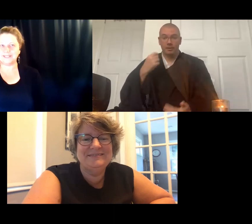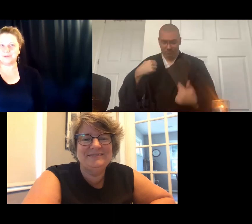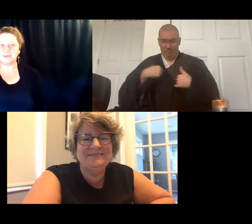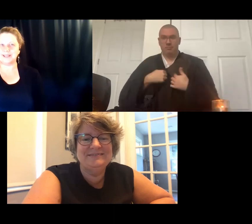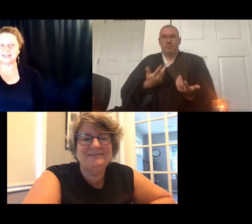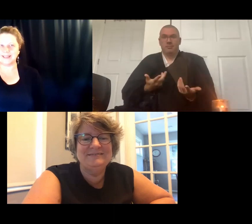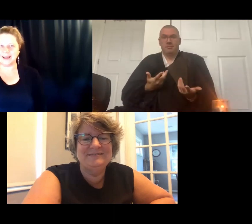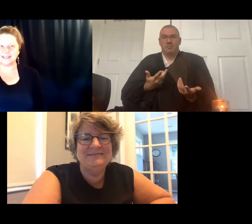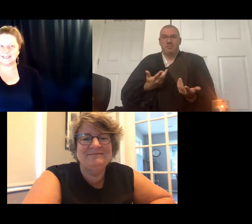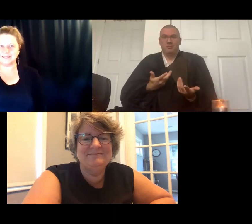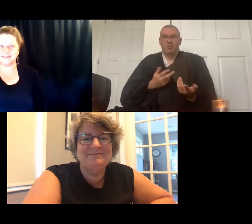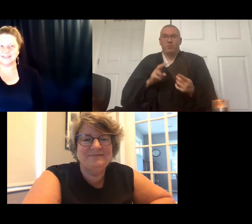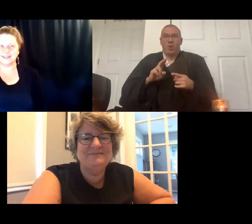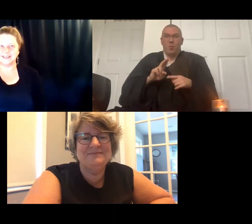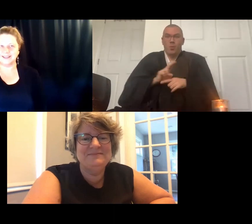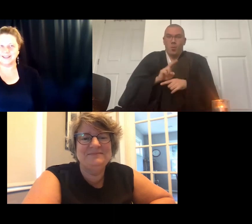People may say, what is that?